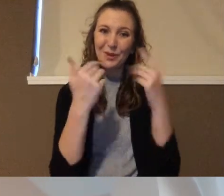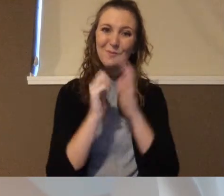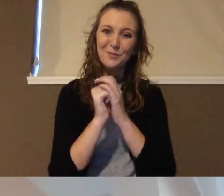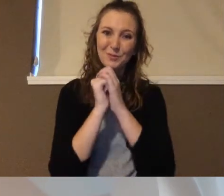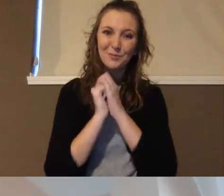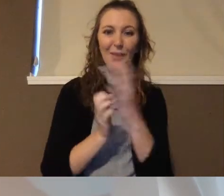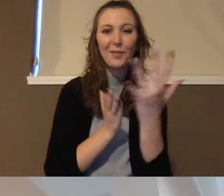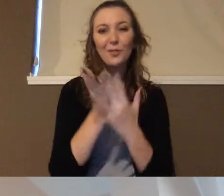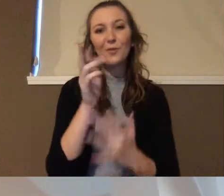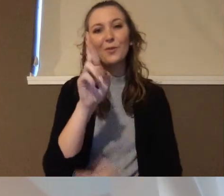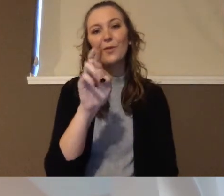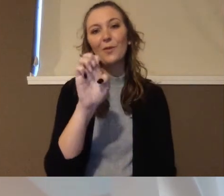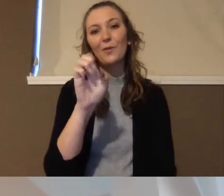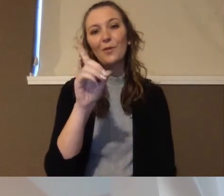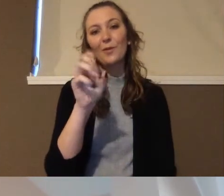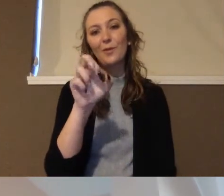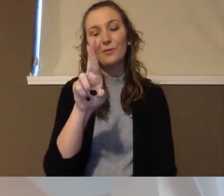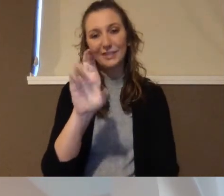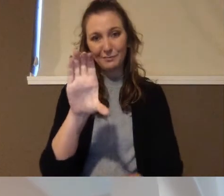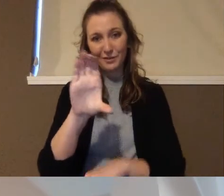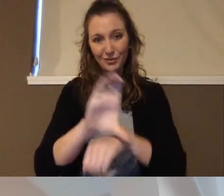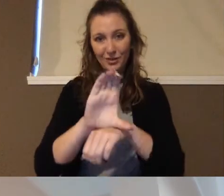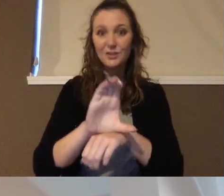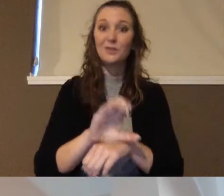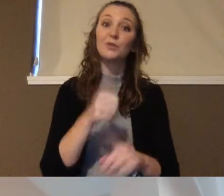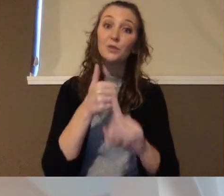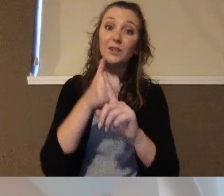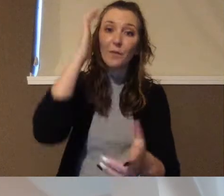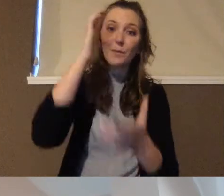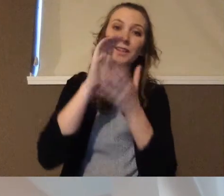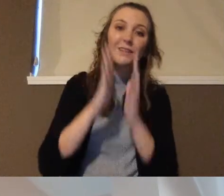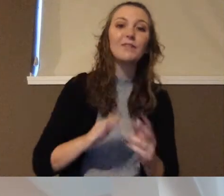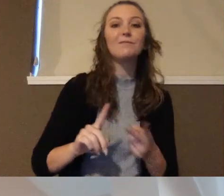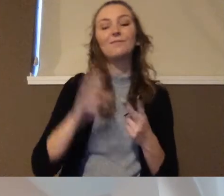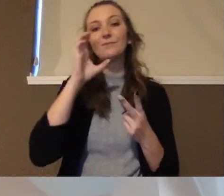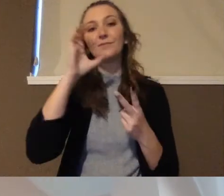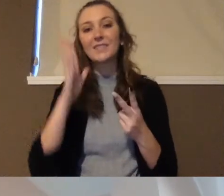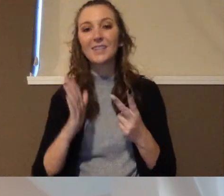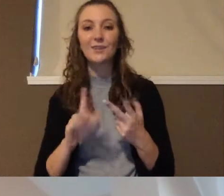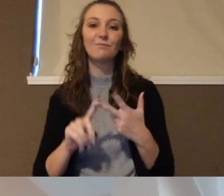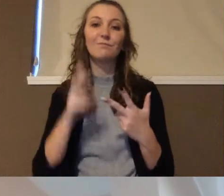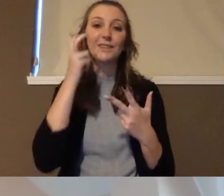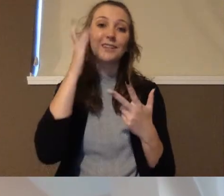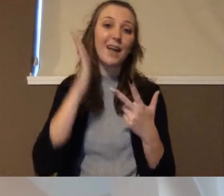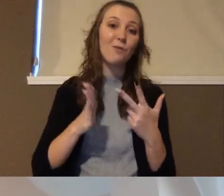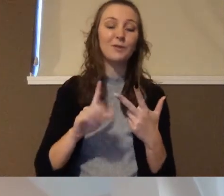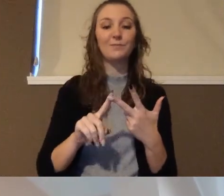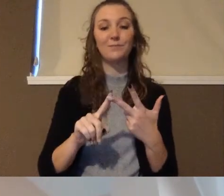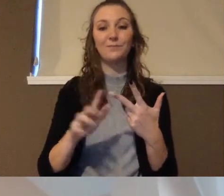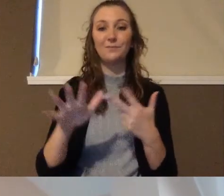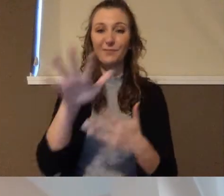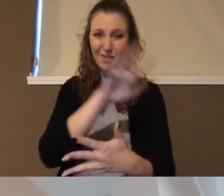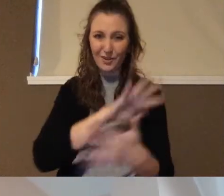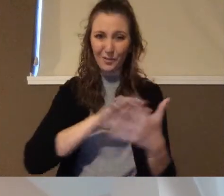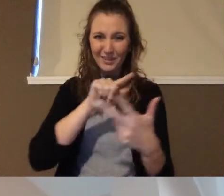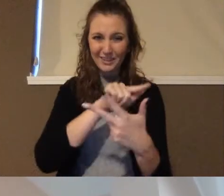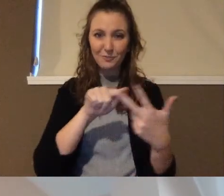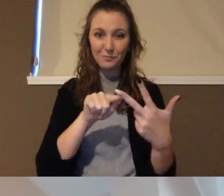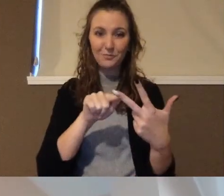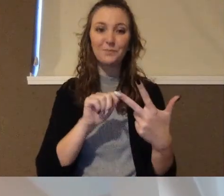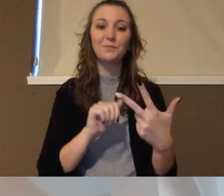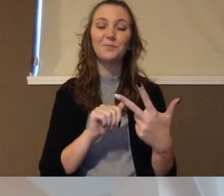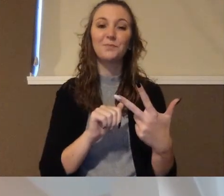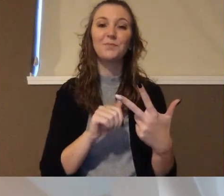through Redeemer Lutheran Church as a believer, as a seeker, as a doubter, as a combination of any of